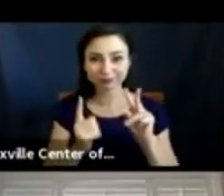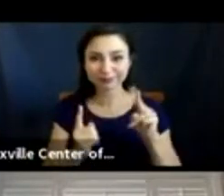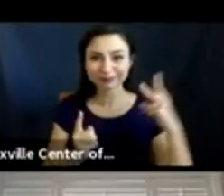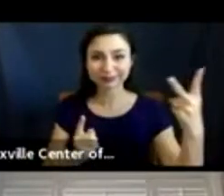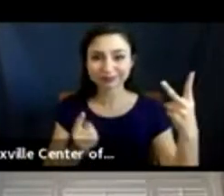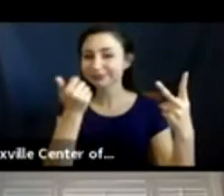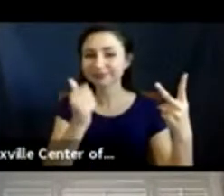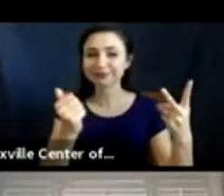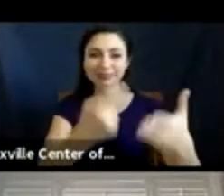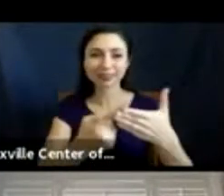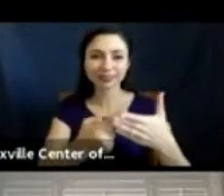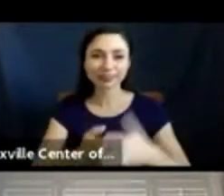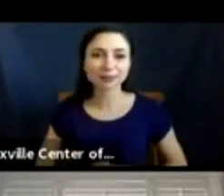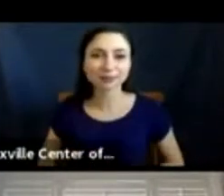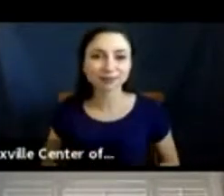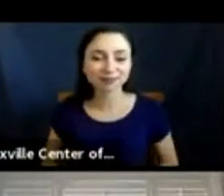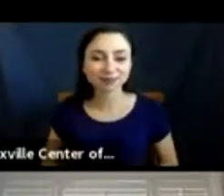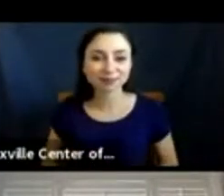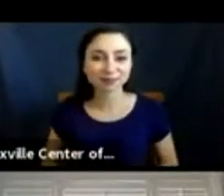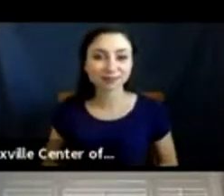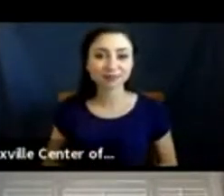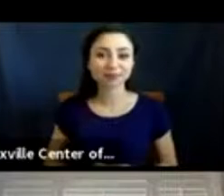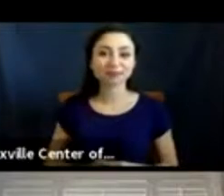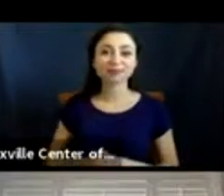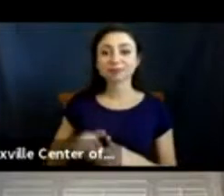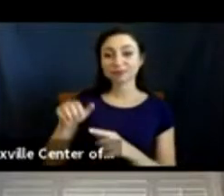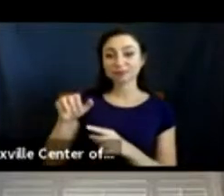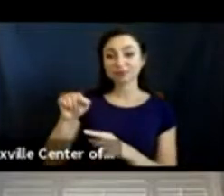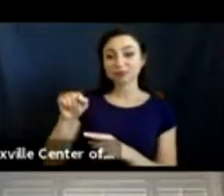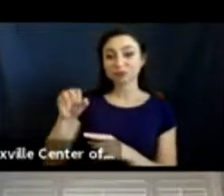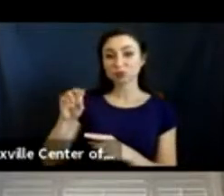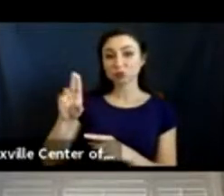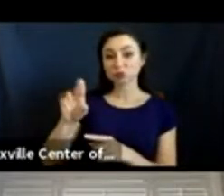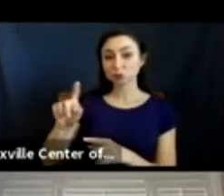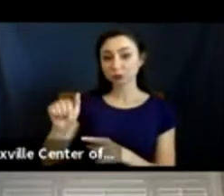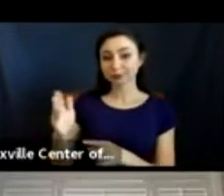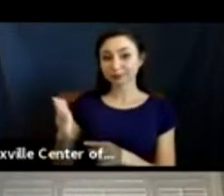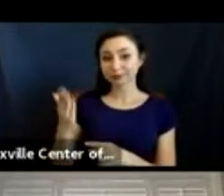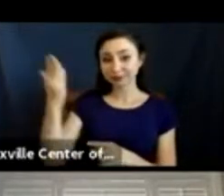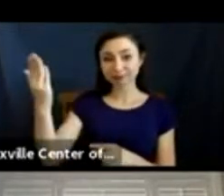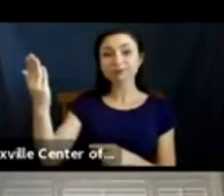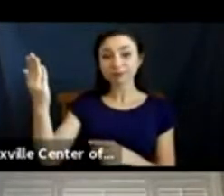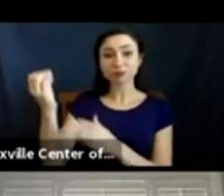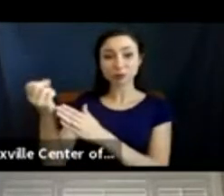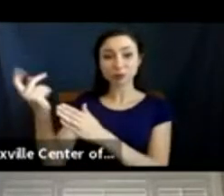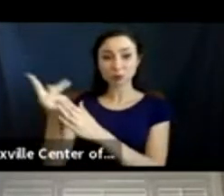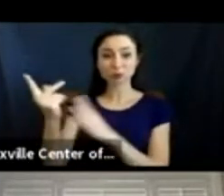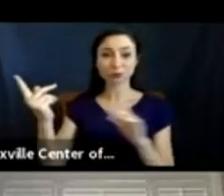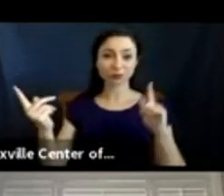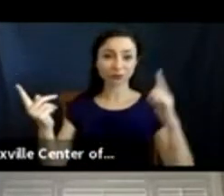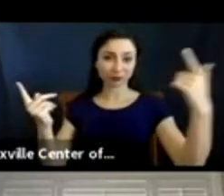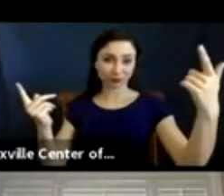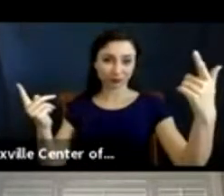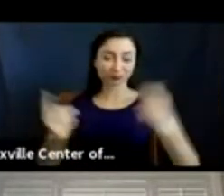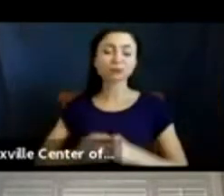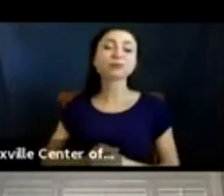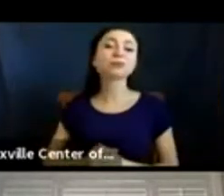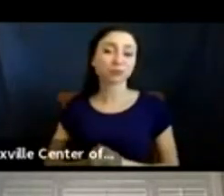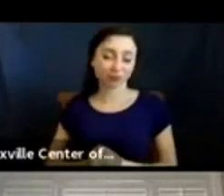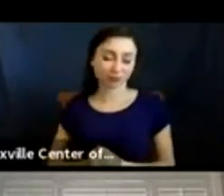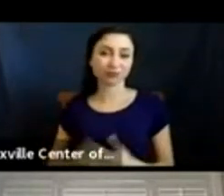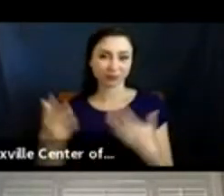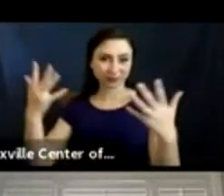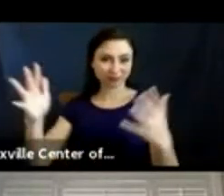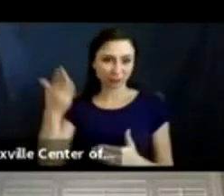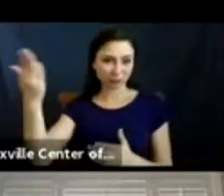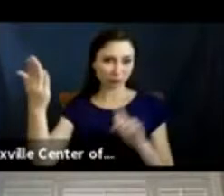then. I'll motion to approve. I second it. We have a motion and a second. Is